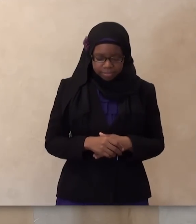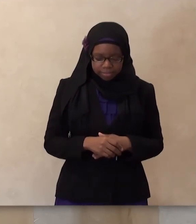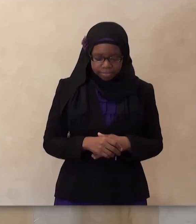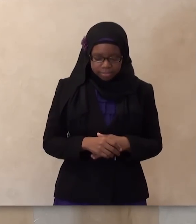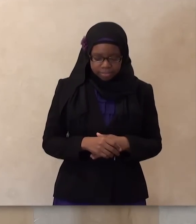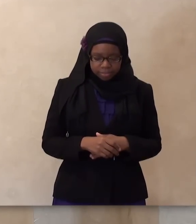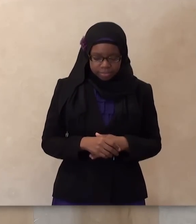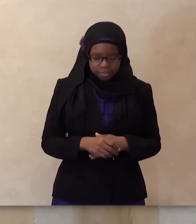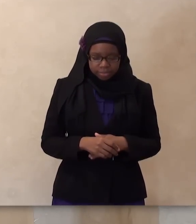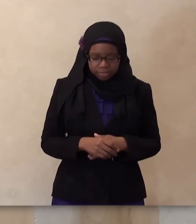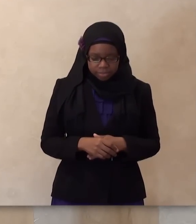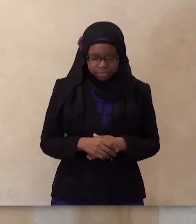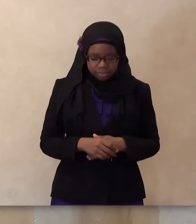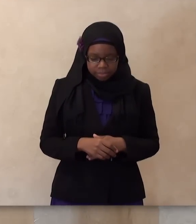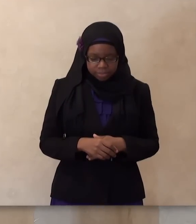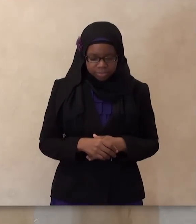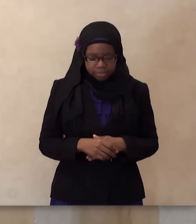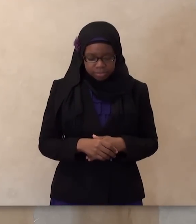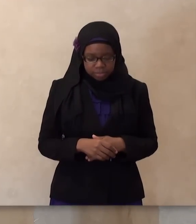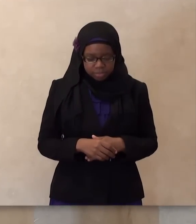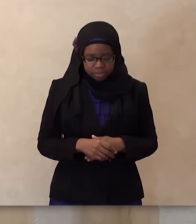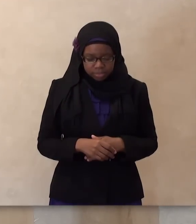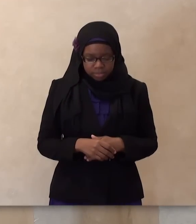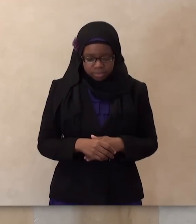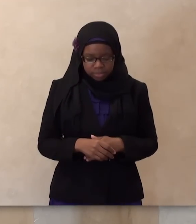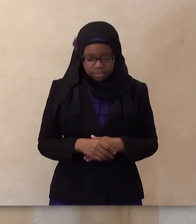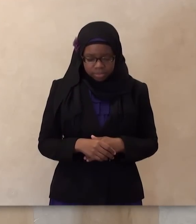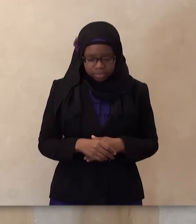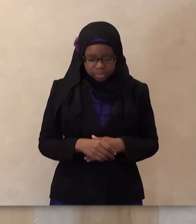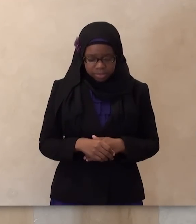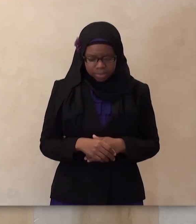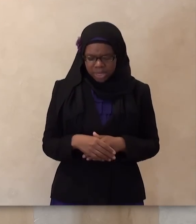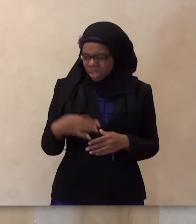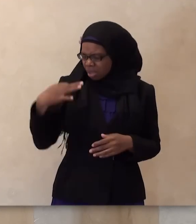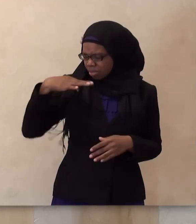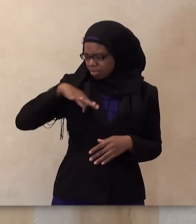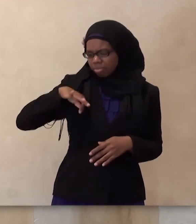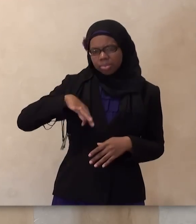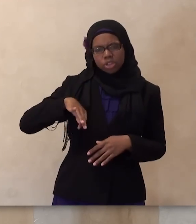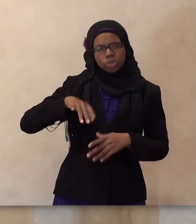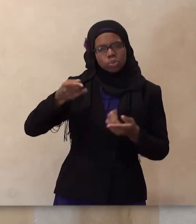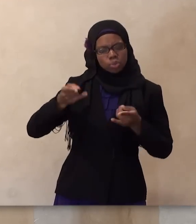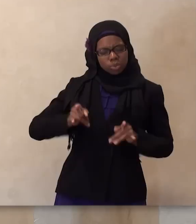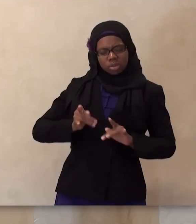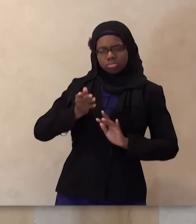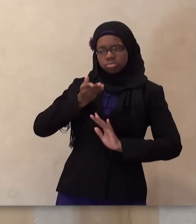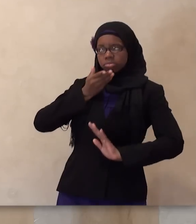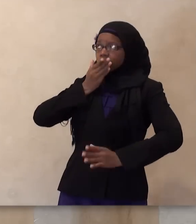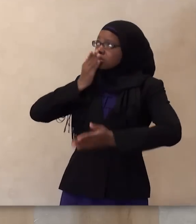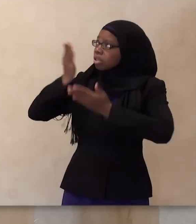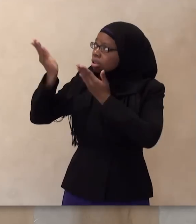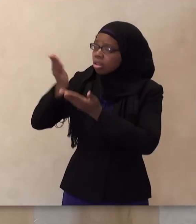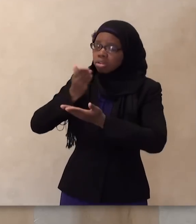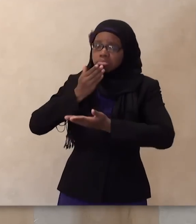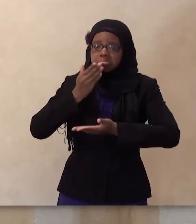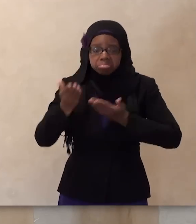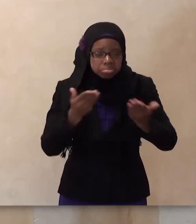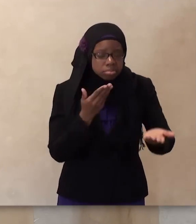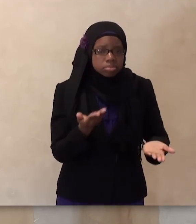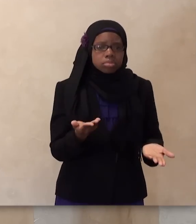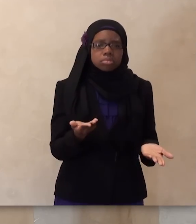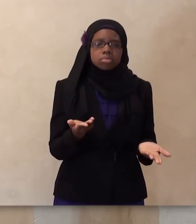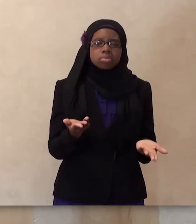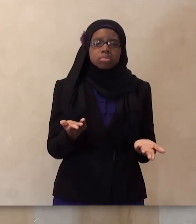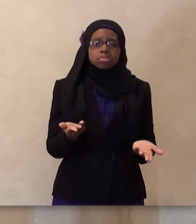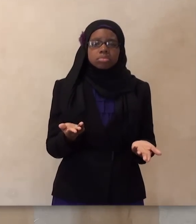we get from thanking somebody or Allah subhanahu wa ta'ala when you receive any benefit, any blessing,